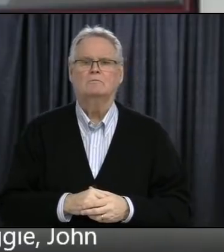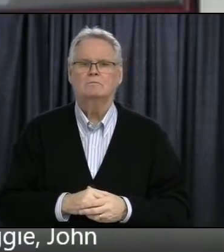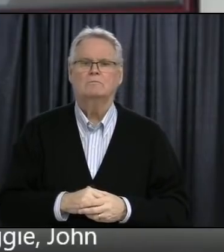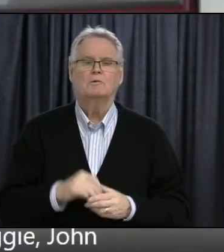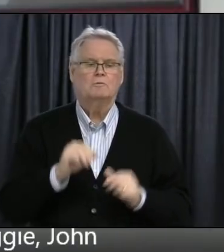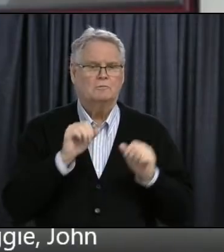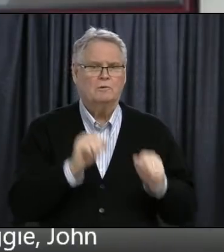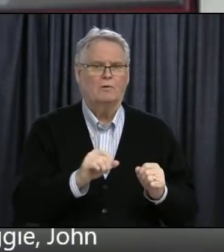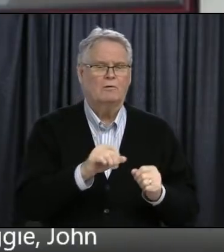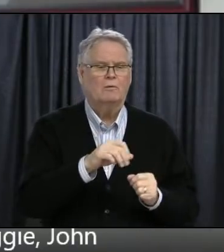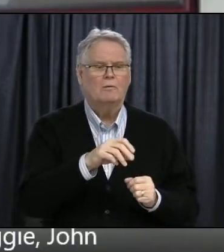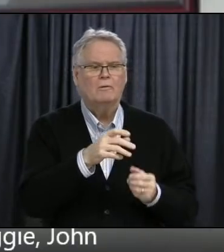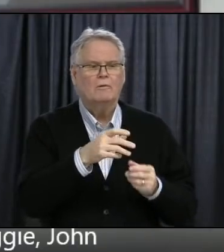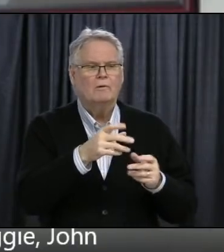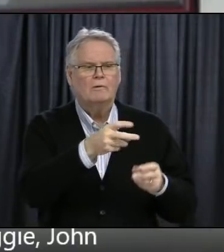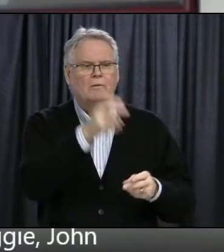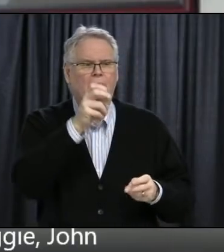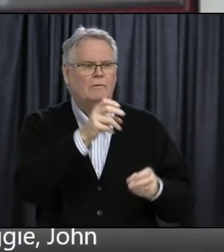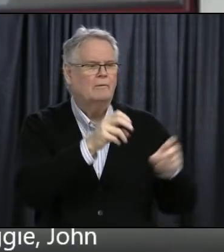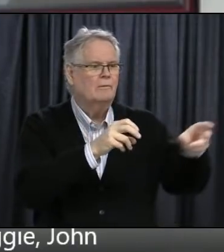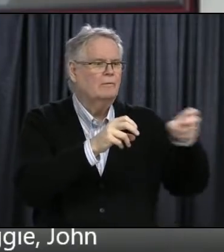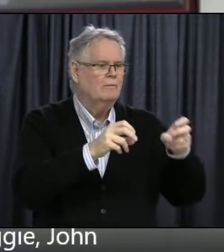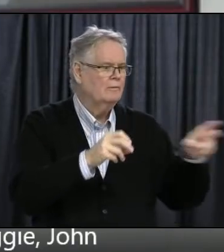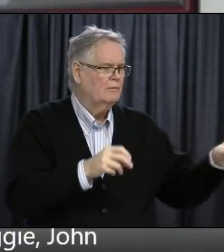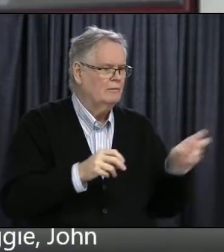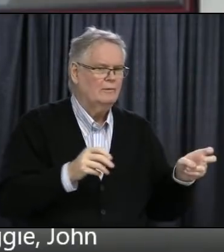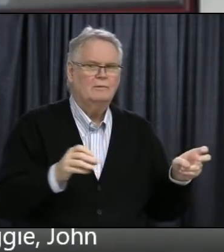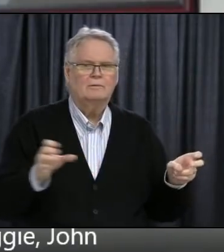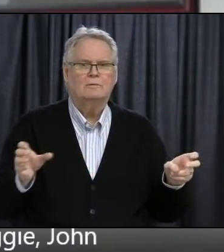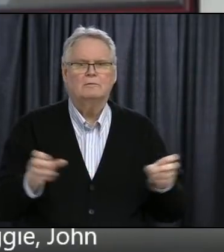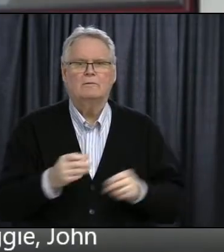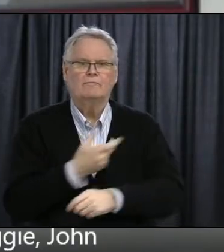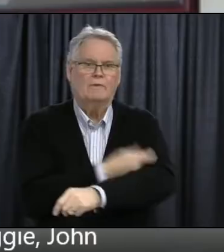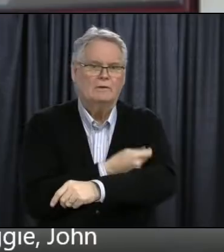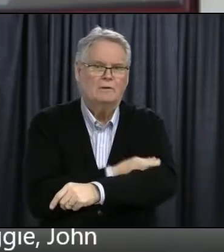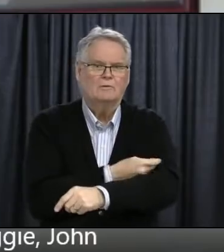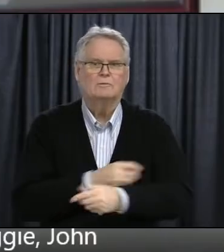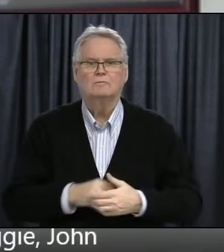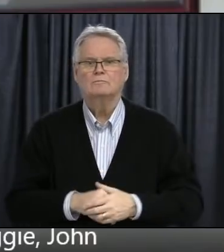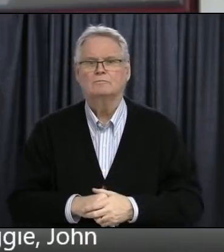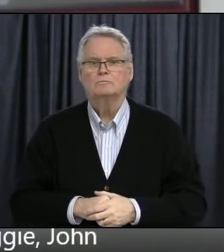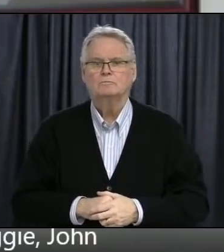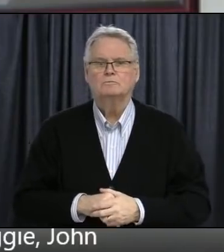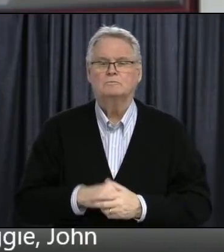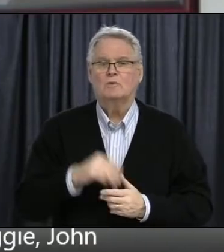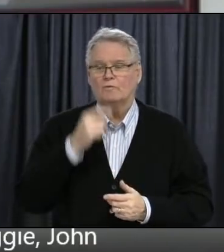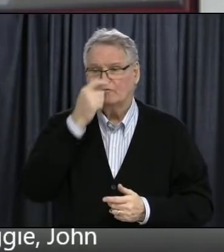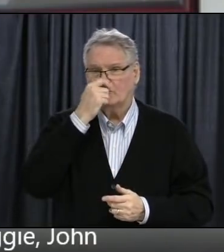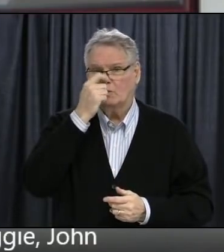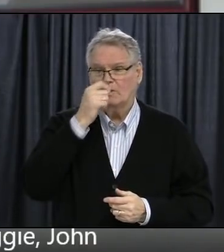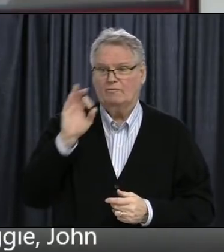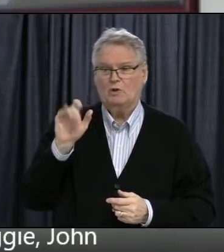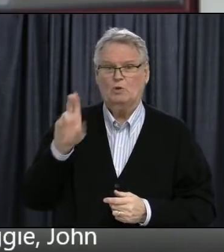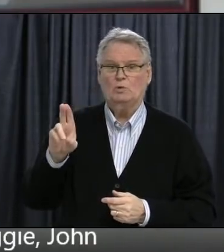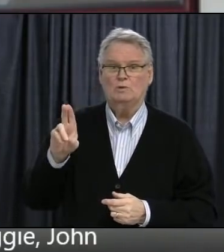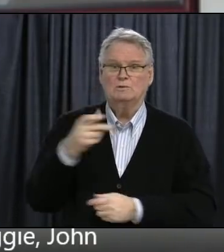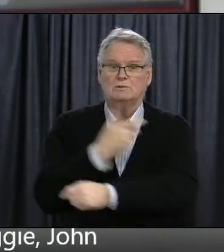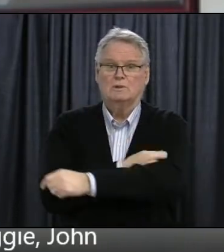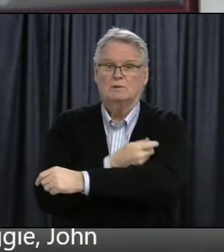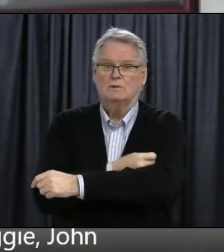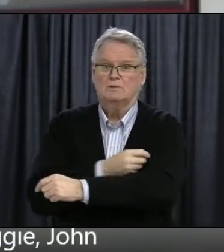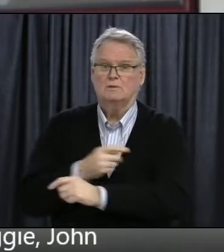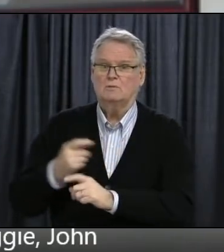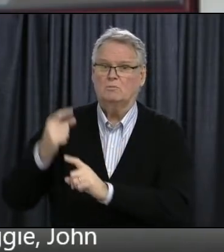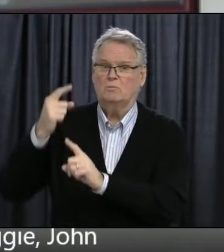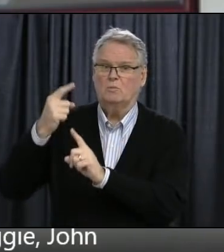for example, 80,000 vaccinations a month was realistic, and that, I think, is something we